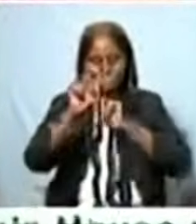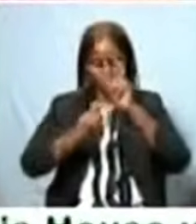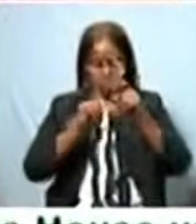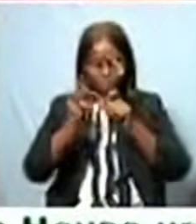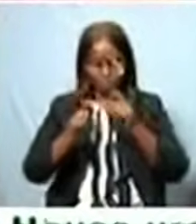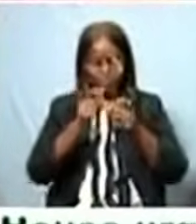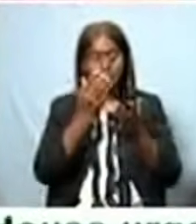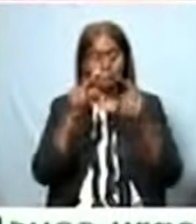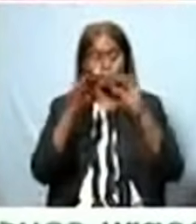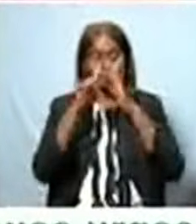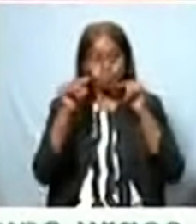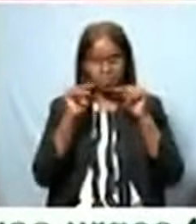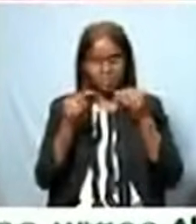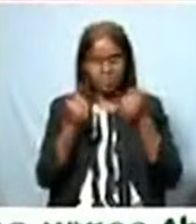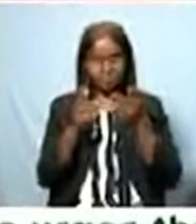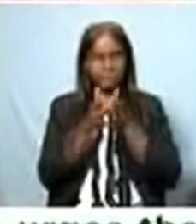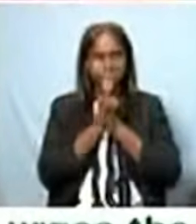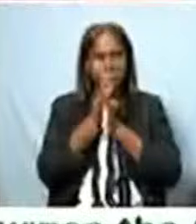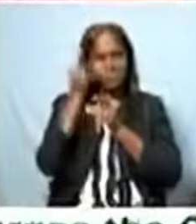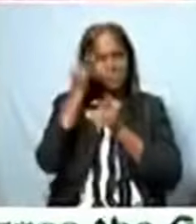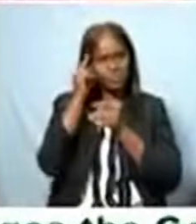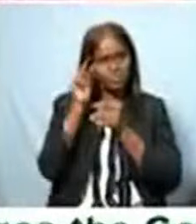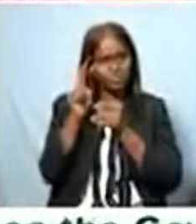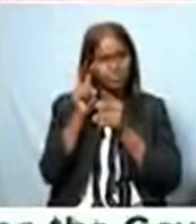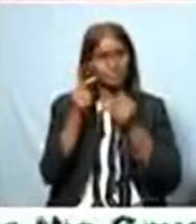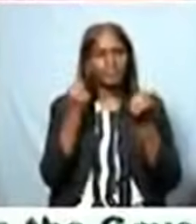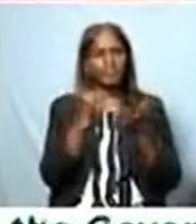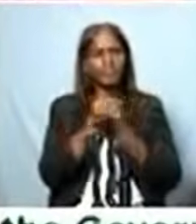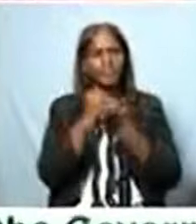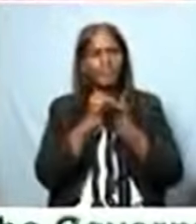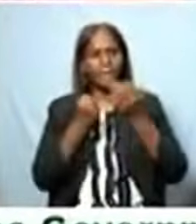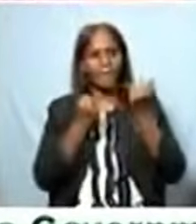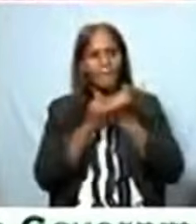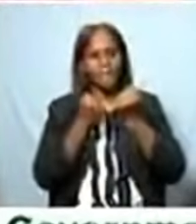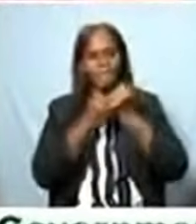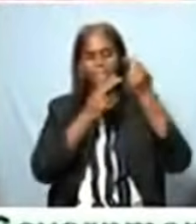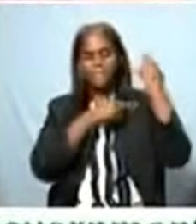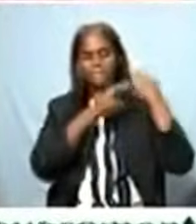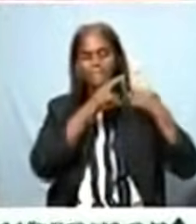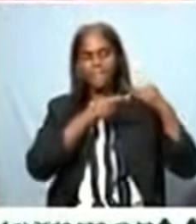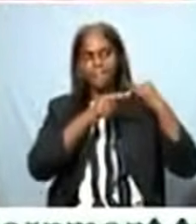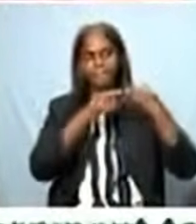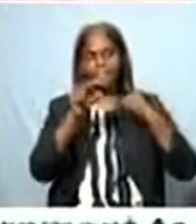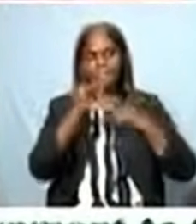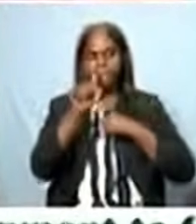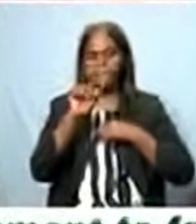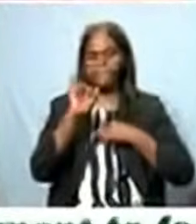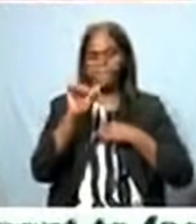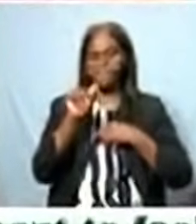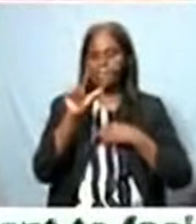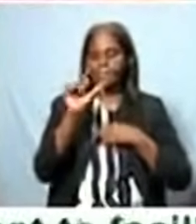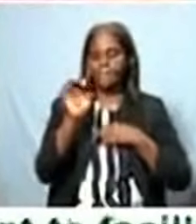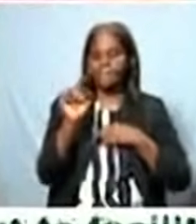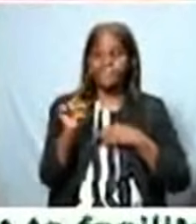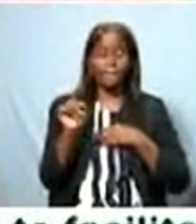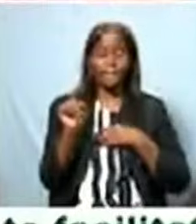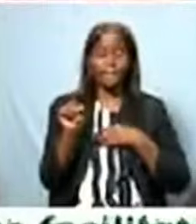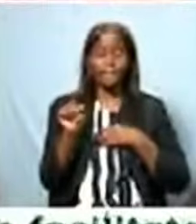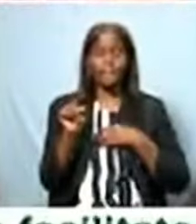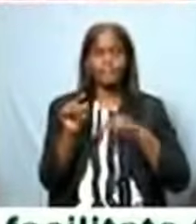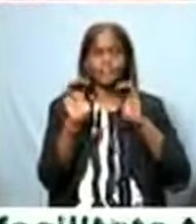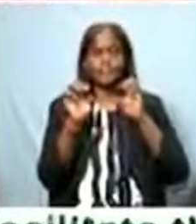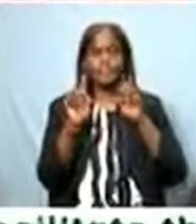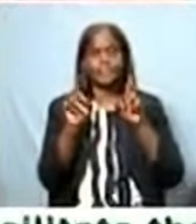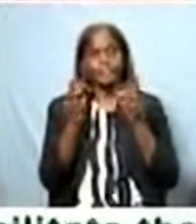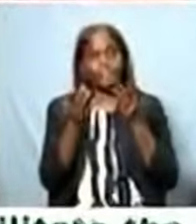is that this House urges the government to facilitate the revision of the Zambia Institute of Advanced Legal